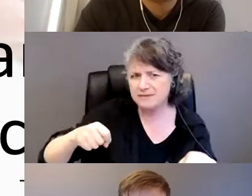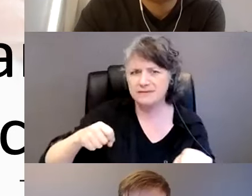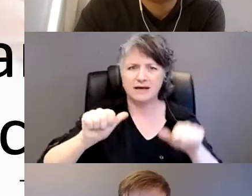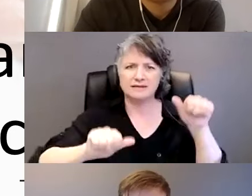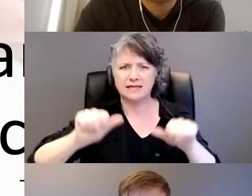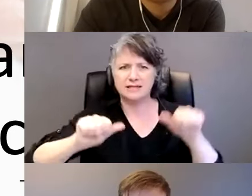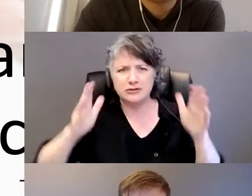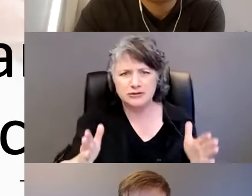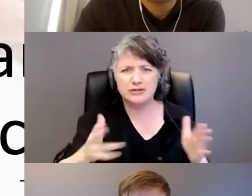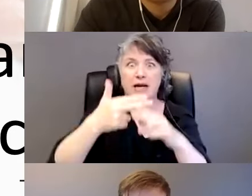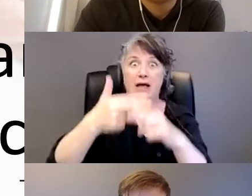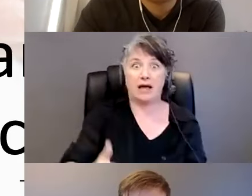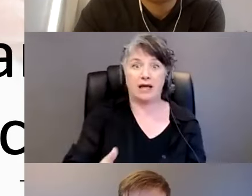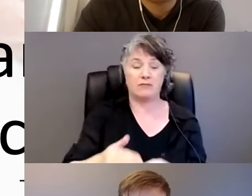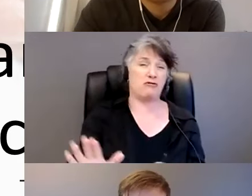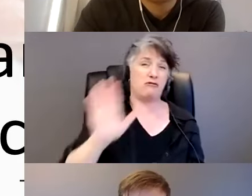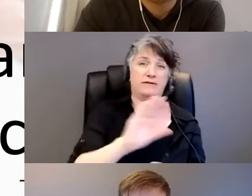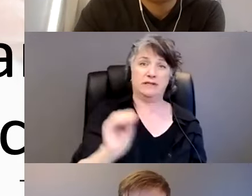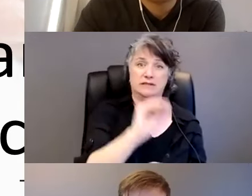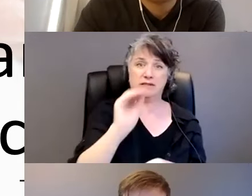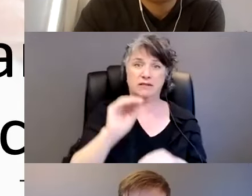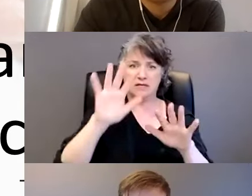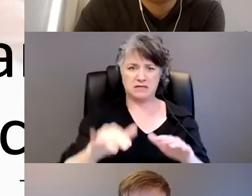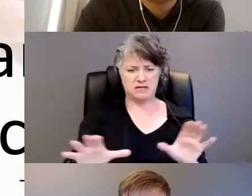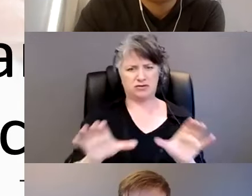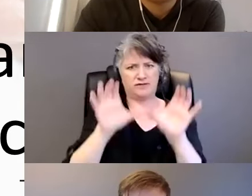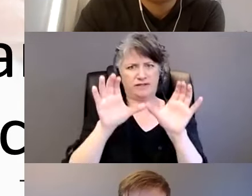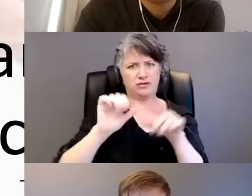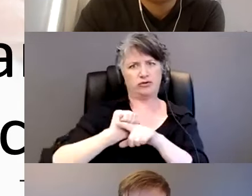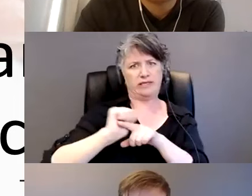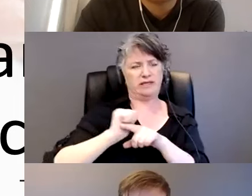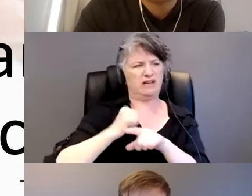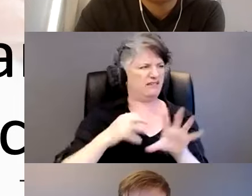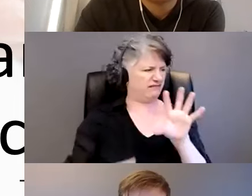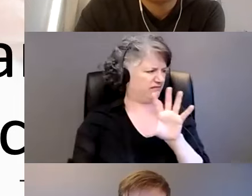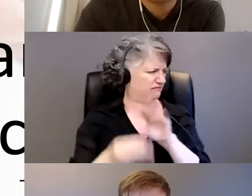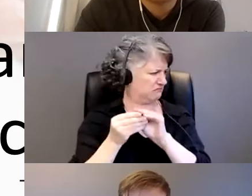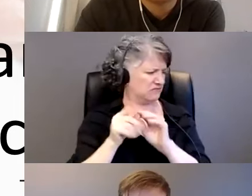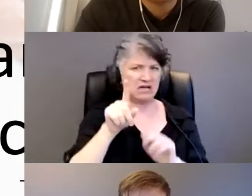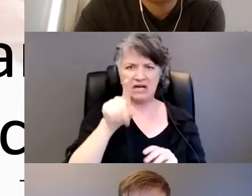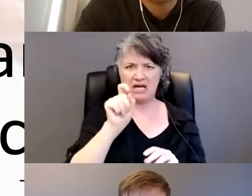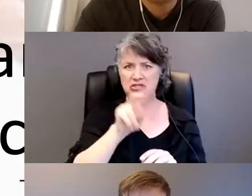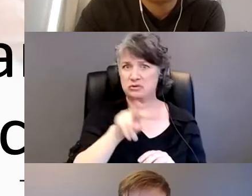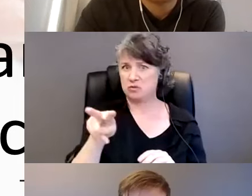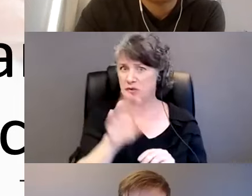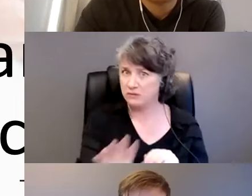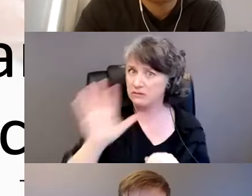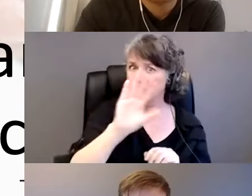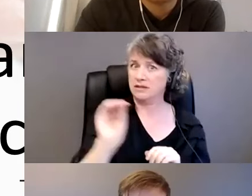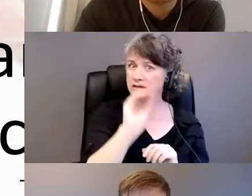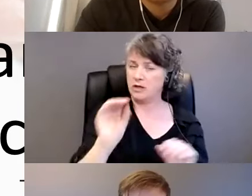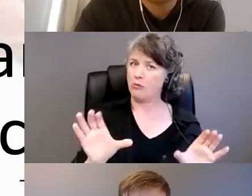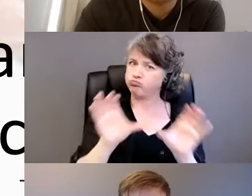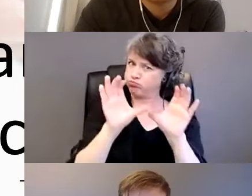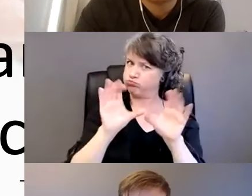of the people in the province who are trained. And there's only, I think, 122 of us around the province. And so